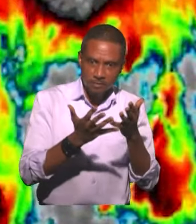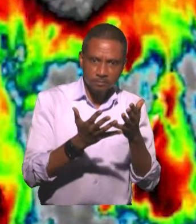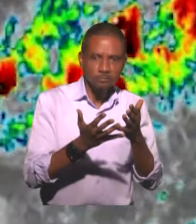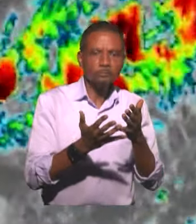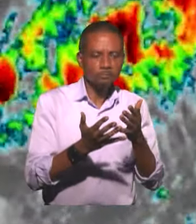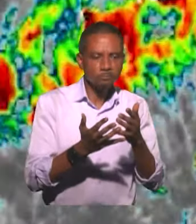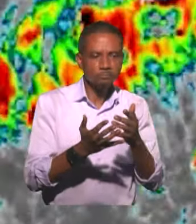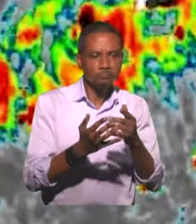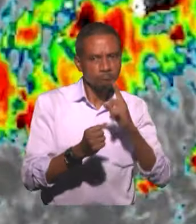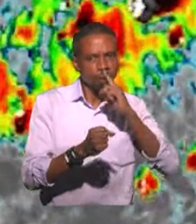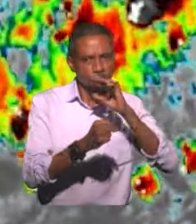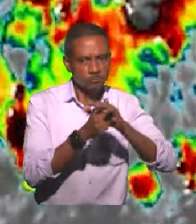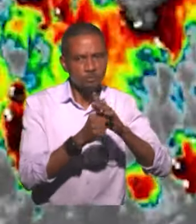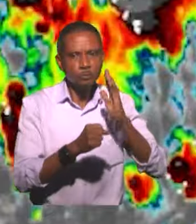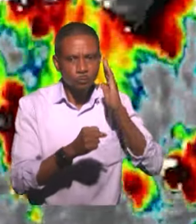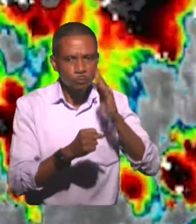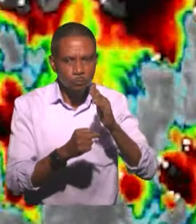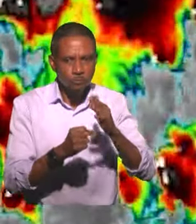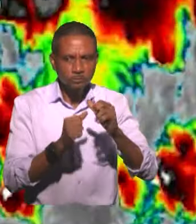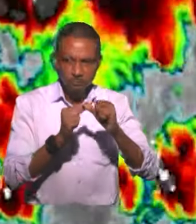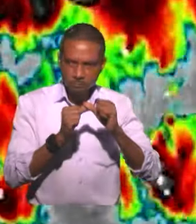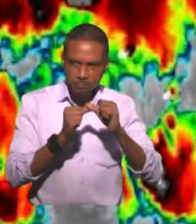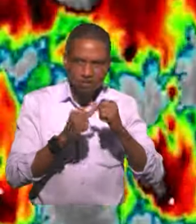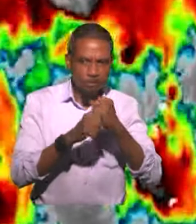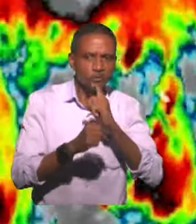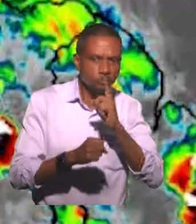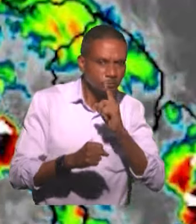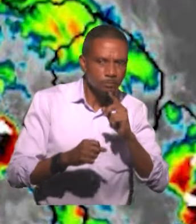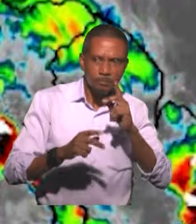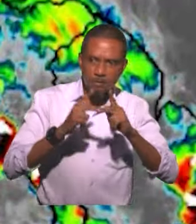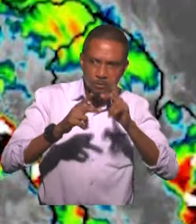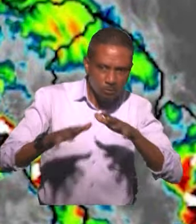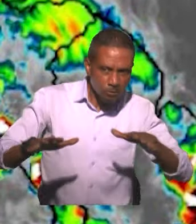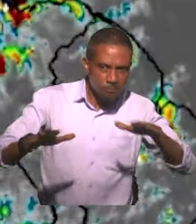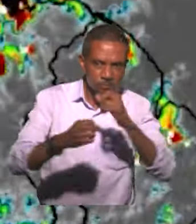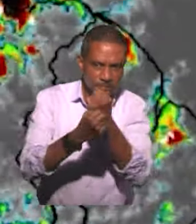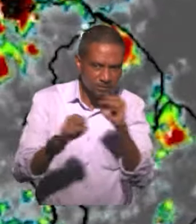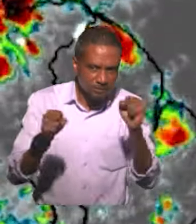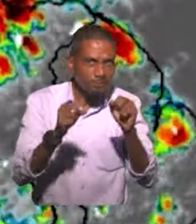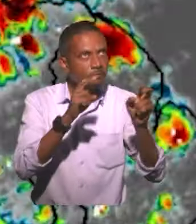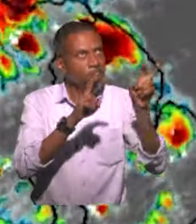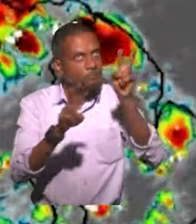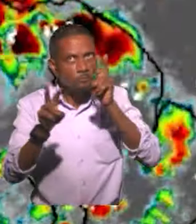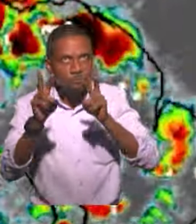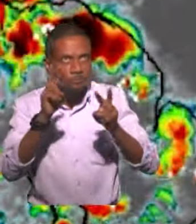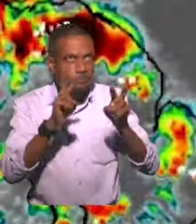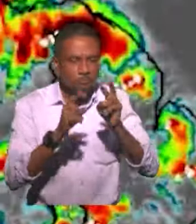ensuring the safety and well-being of all citizens during this period of heightened weather activity.